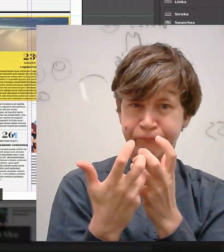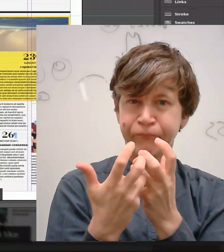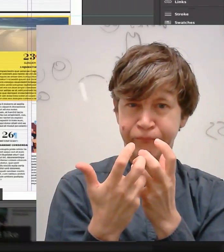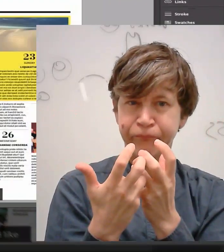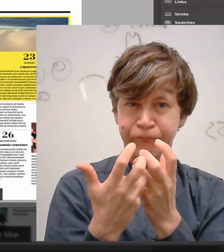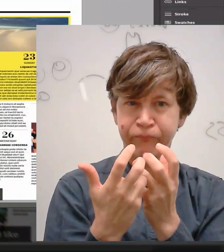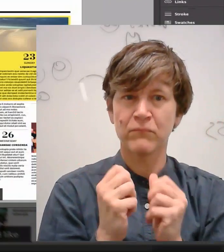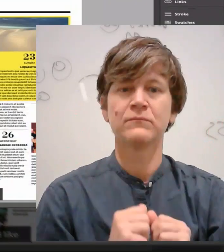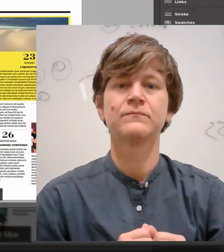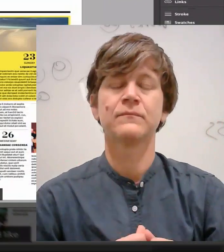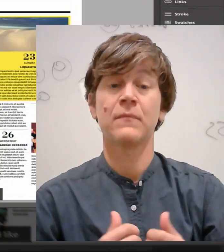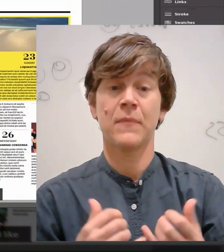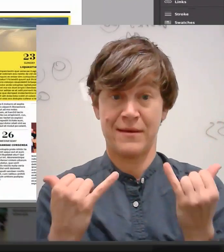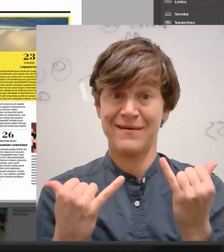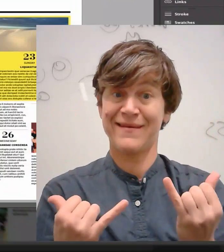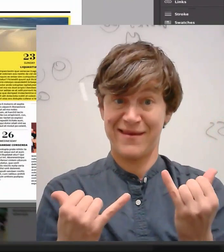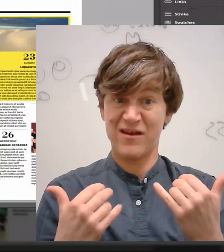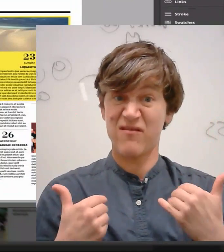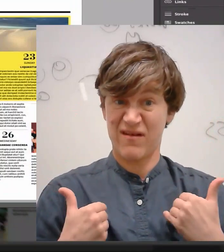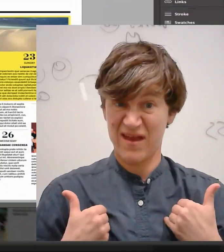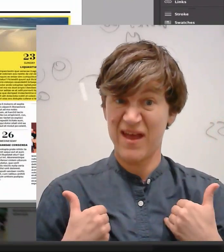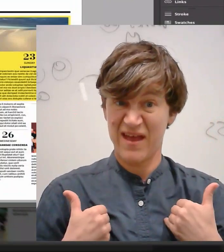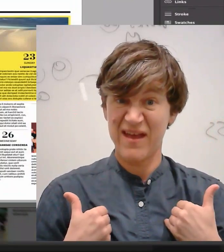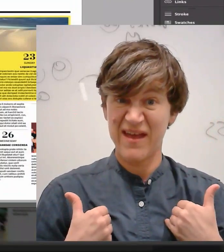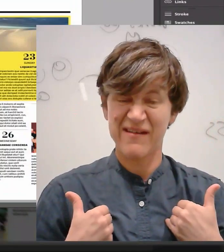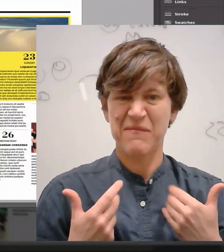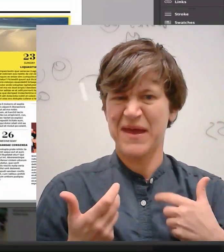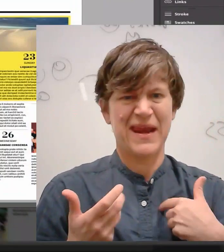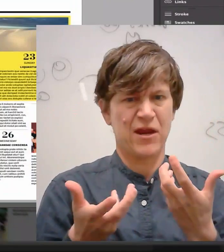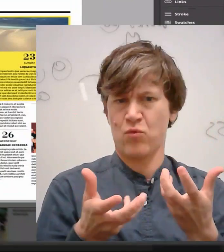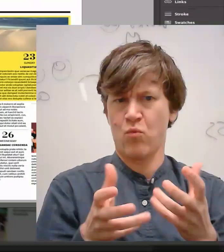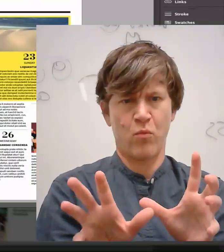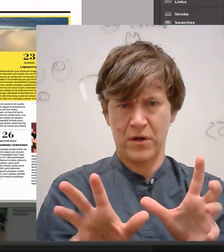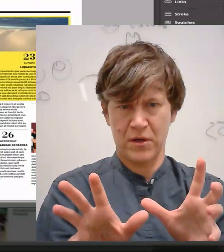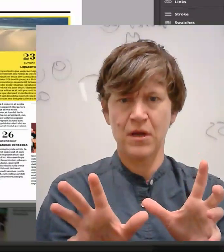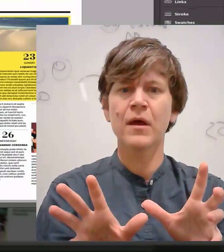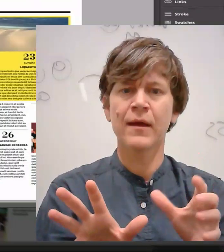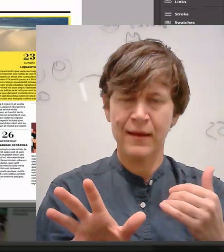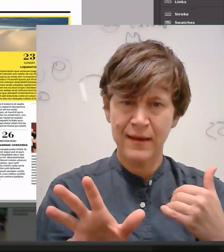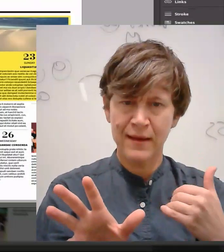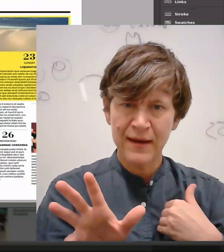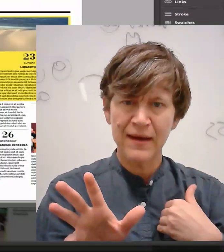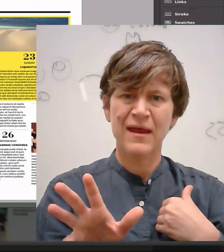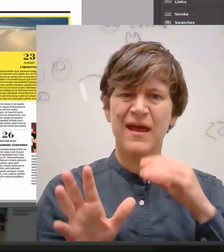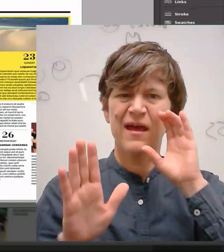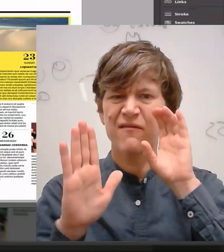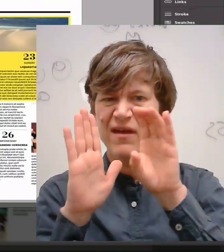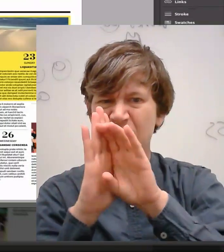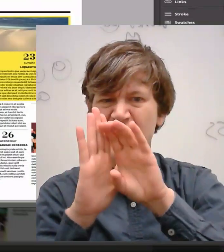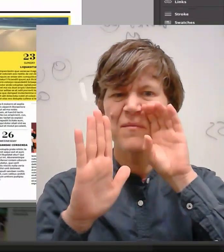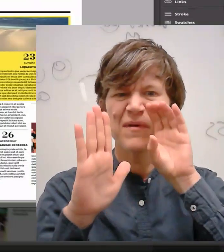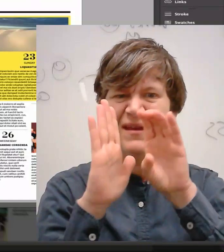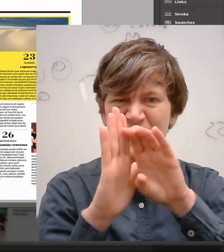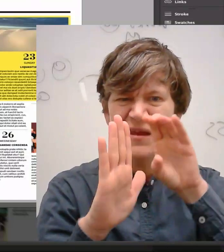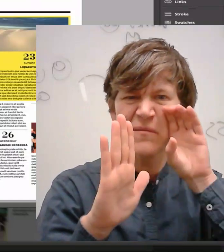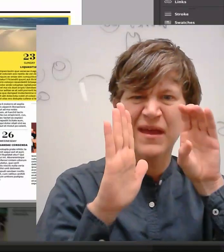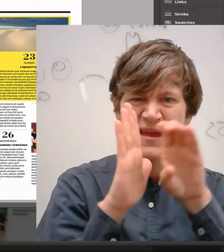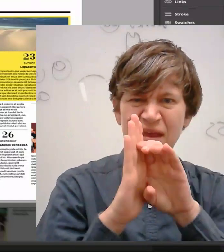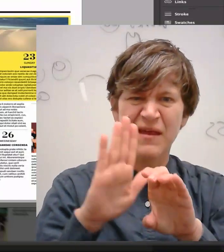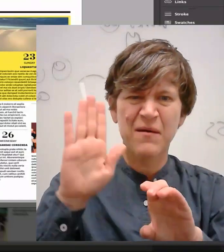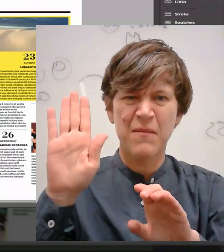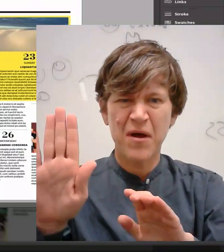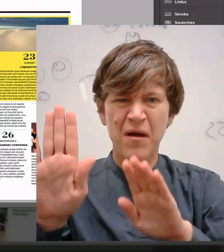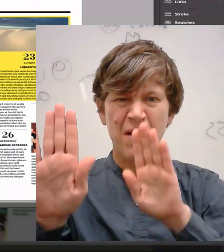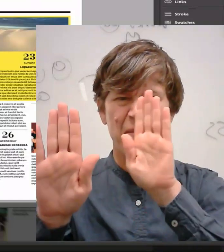now have, and this is something I'd like to disrupt, is a row of images. Looks a bit too